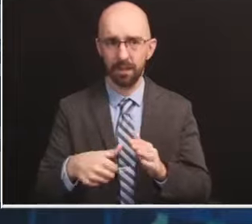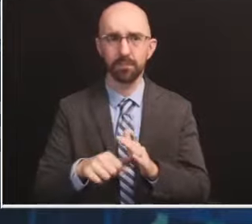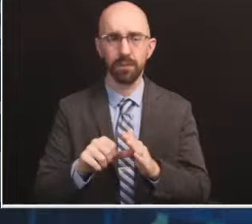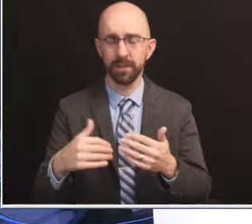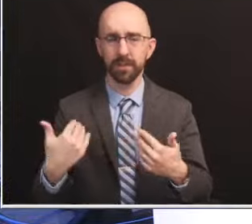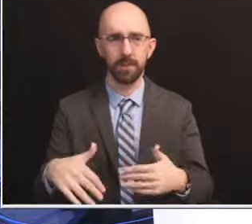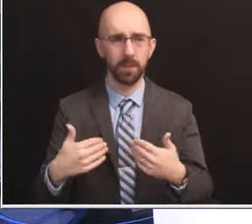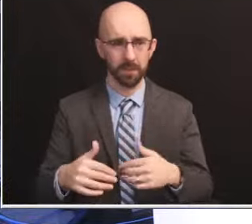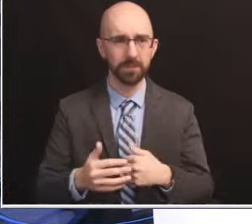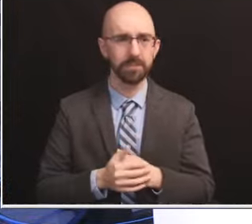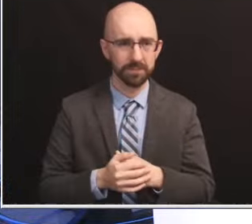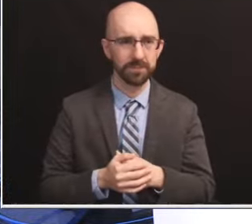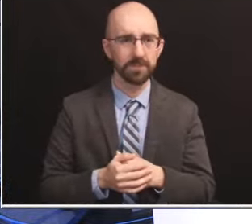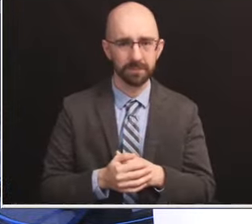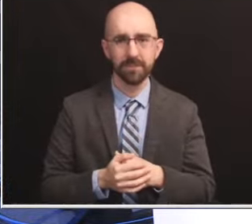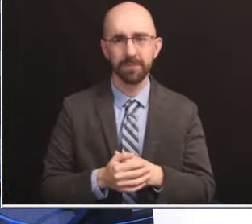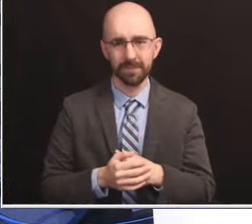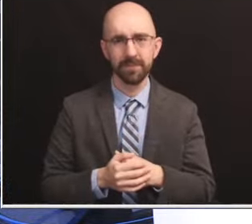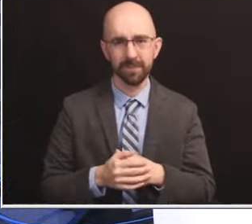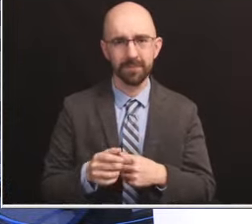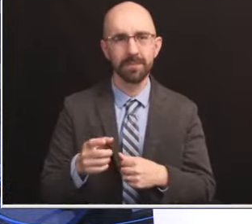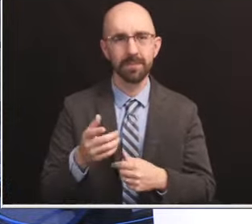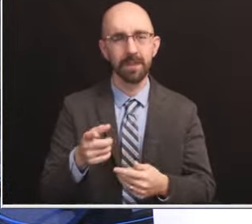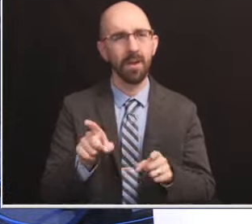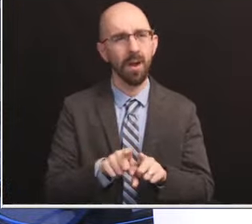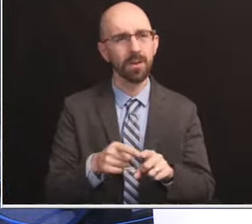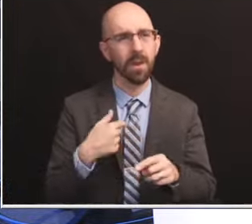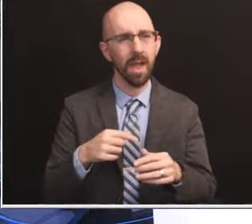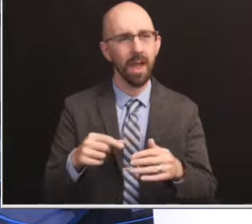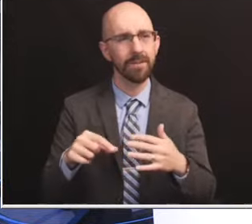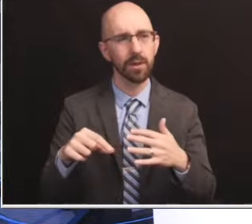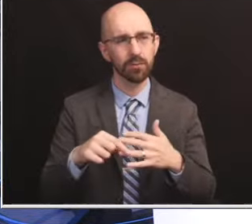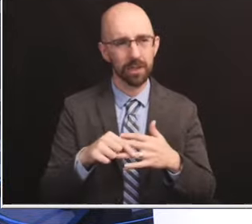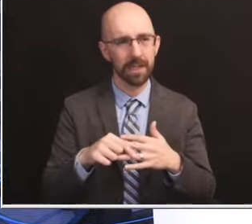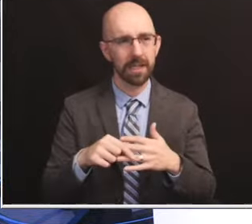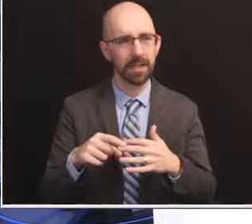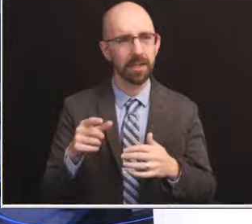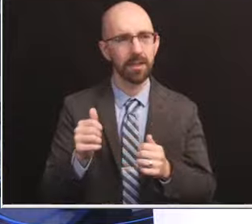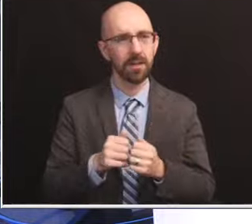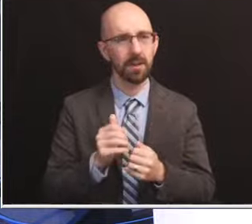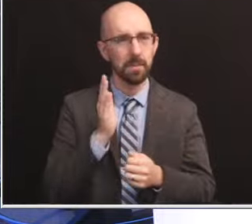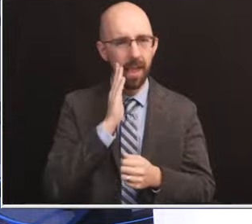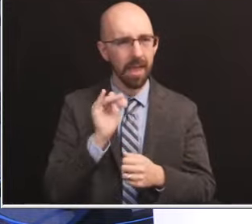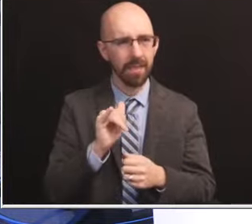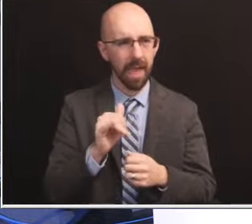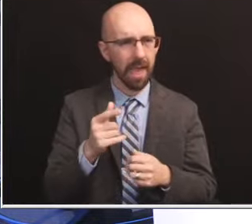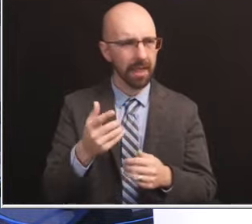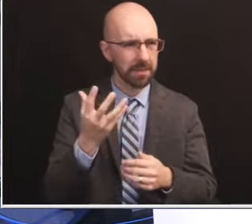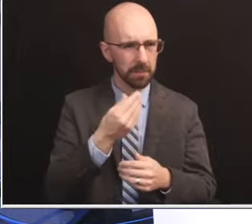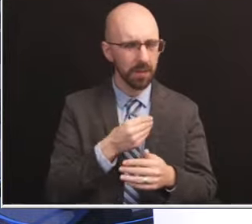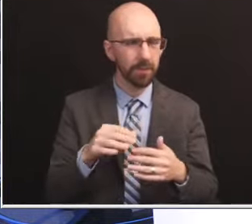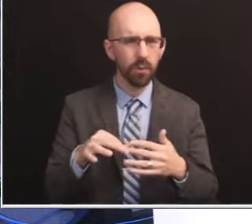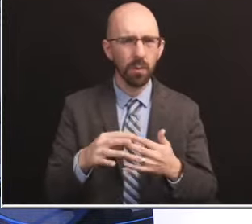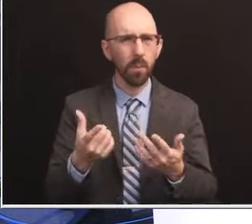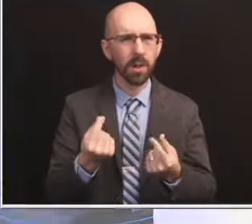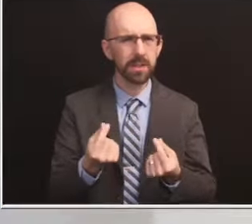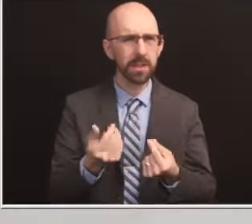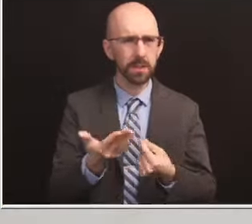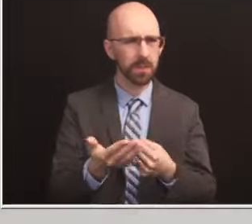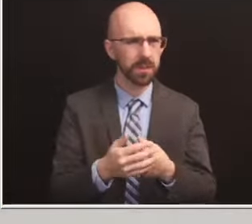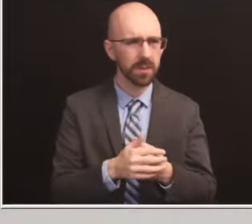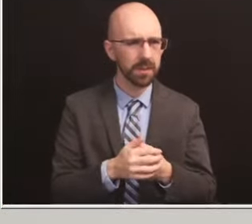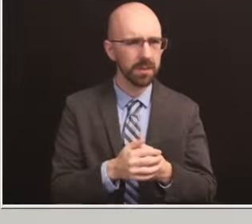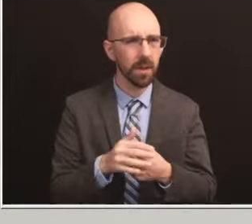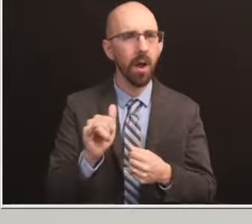doing everything. You also wear a ring when you go to bed, right? Okay, that ring is beautiful, but what does it do? If you would you mind holding up